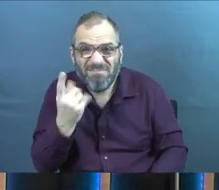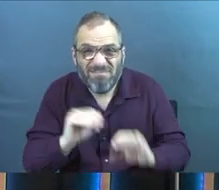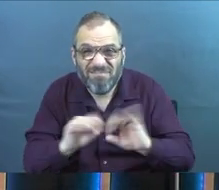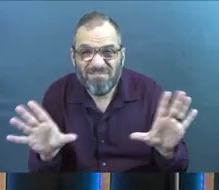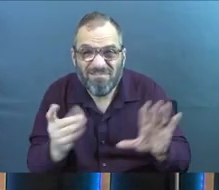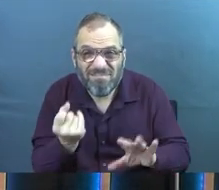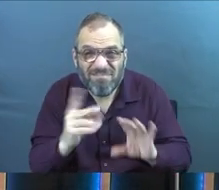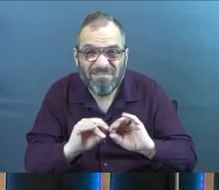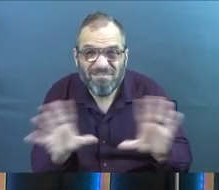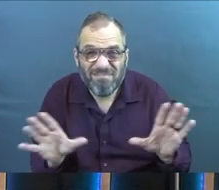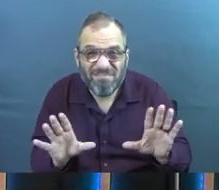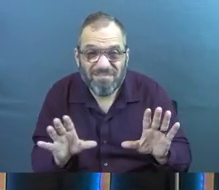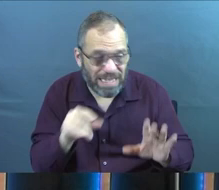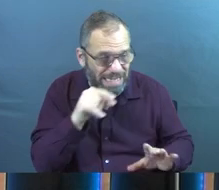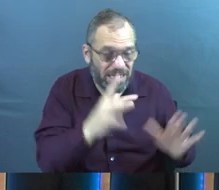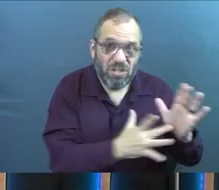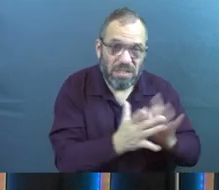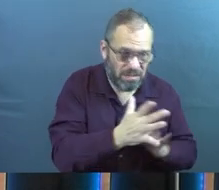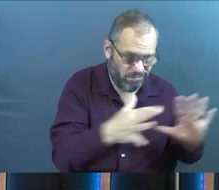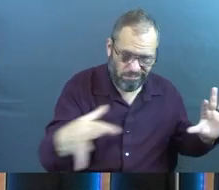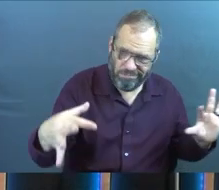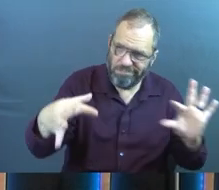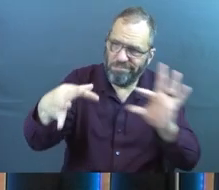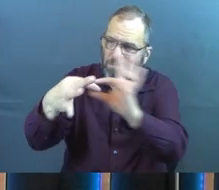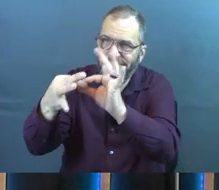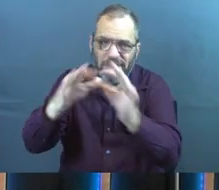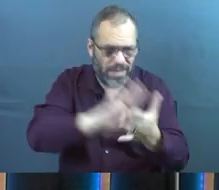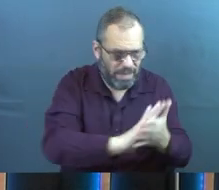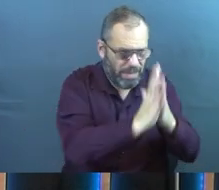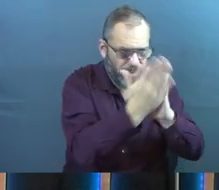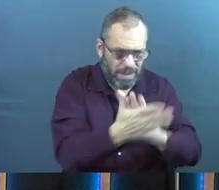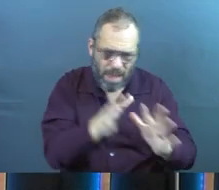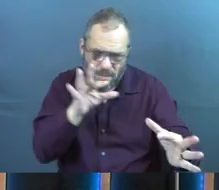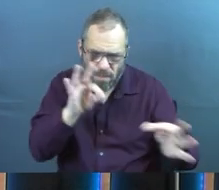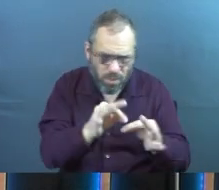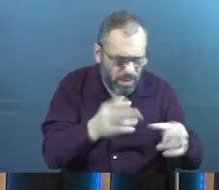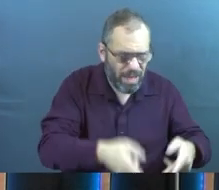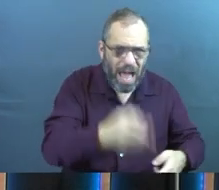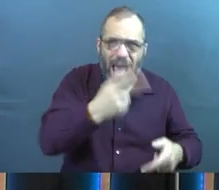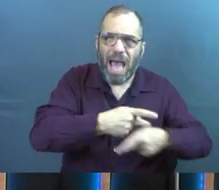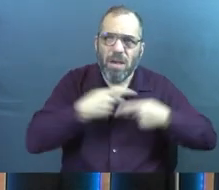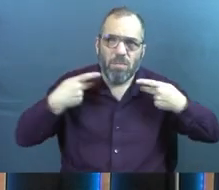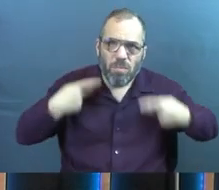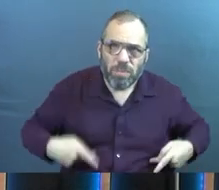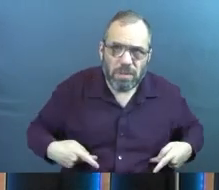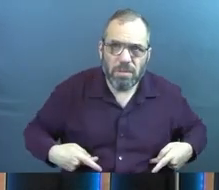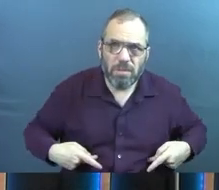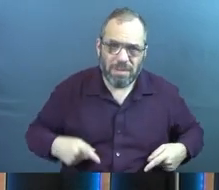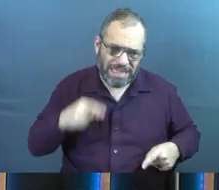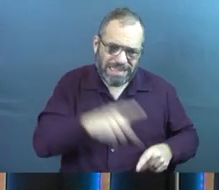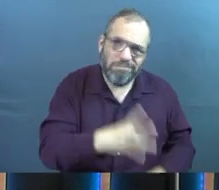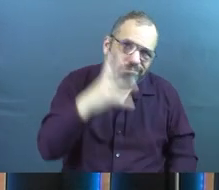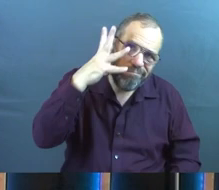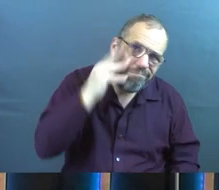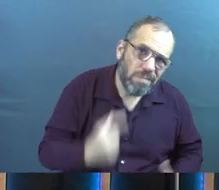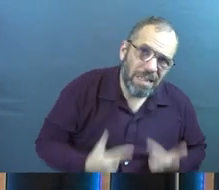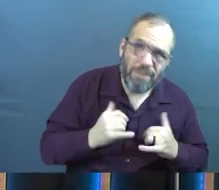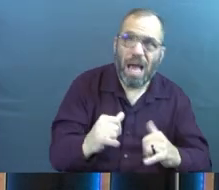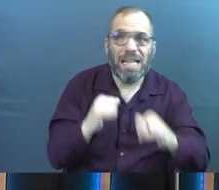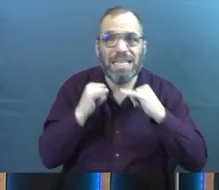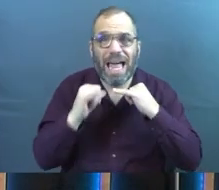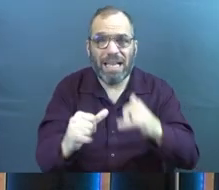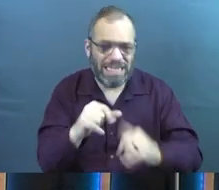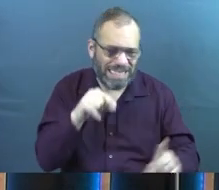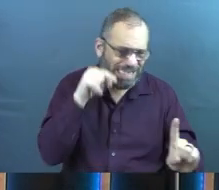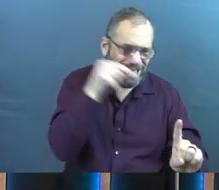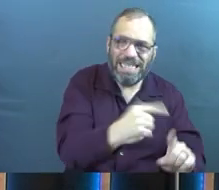that, church? He bridged the gap for us. He became the perfect high priest. And he's experienced life like we have.